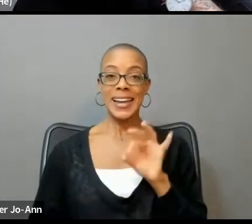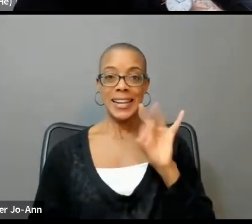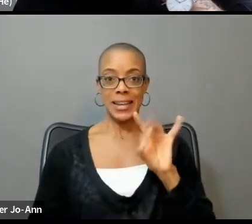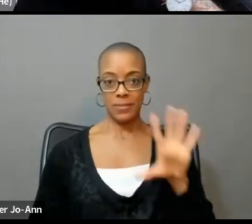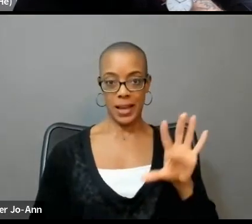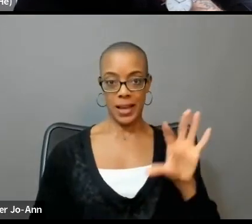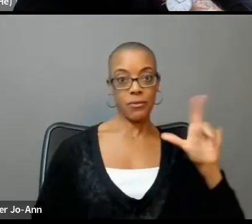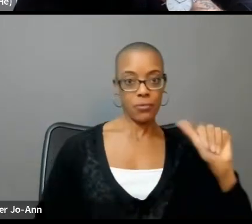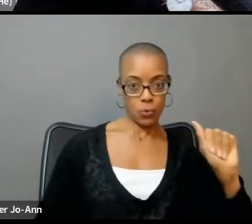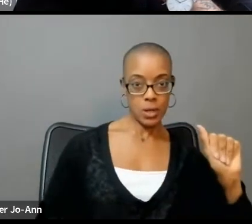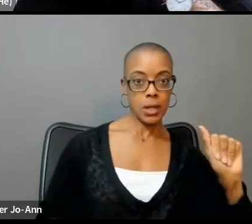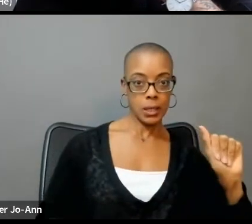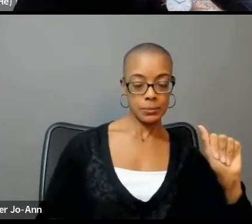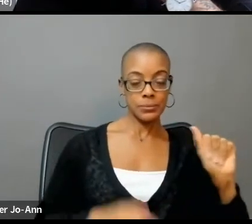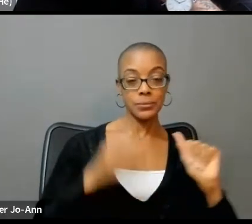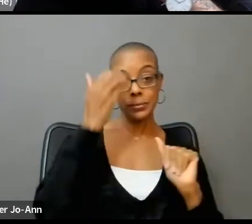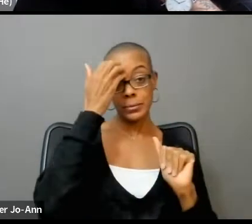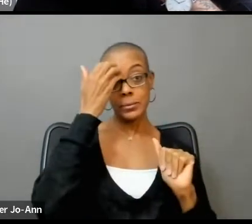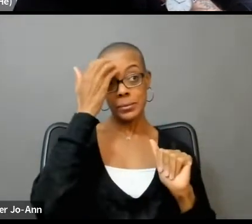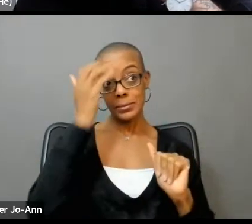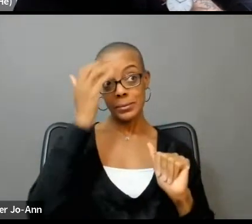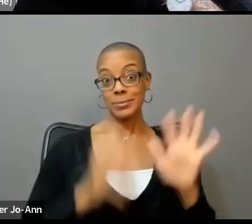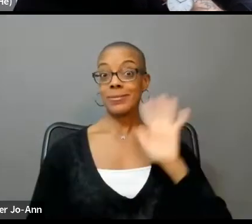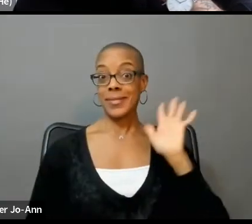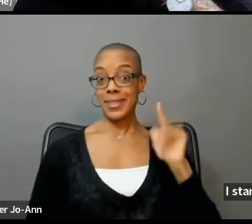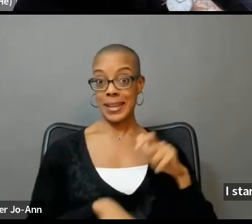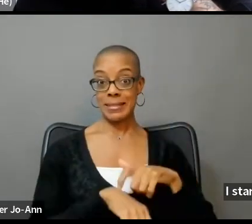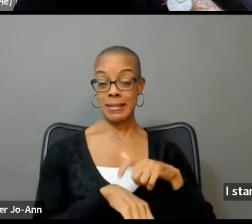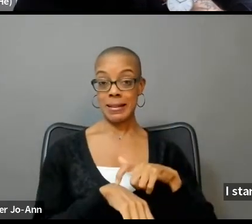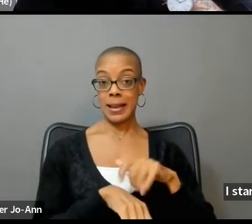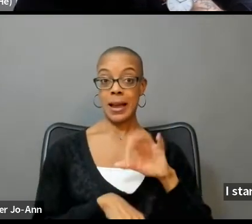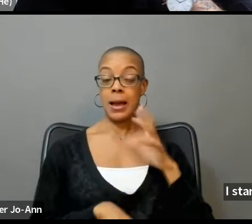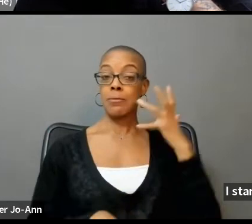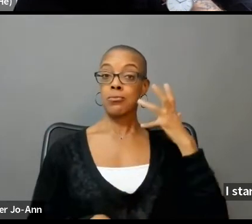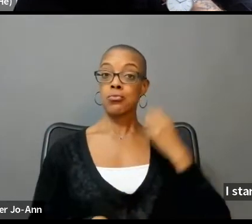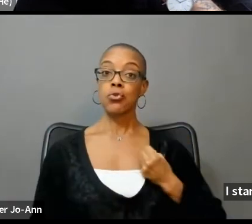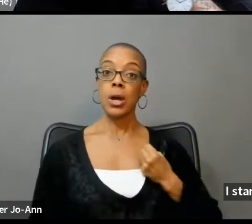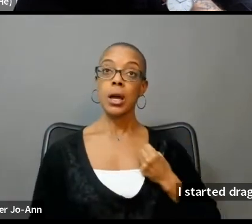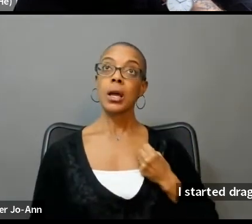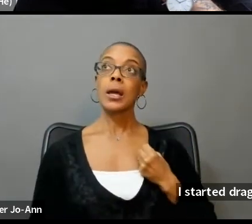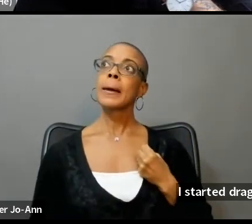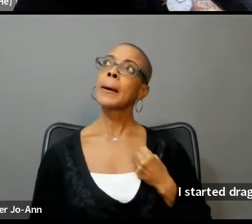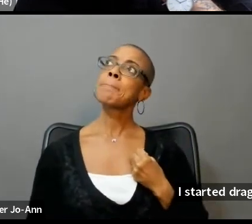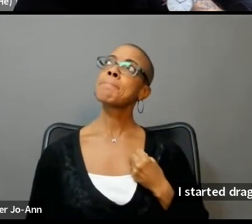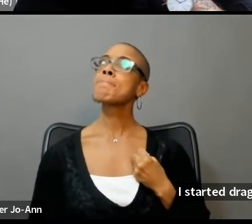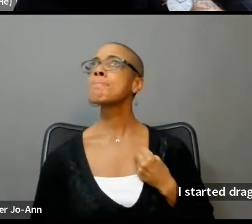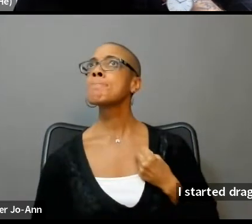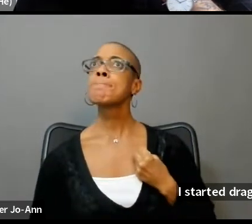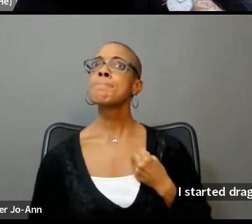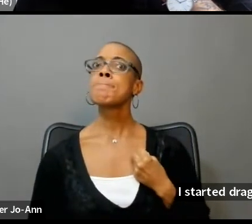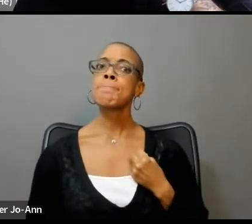Florida. And back then, drag was all,